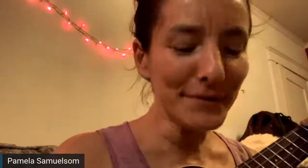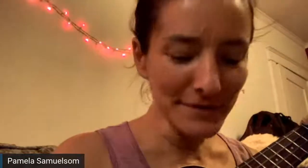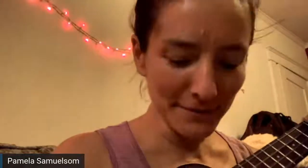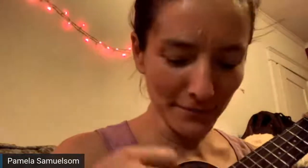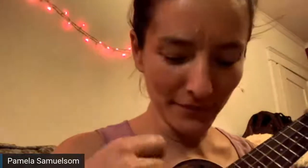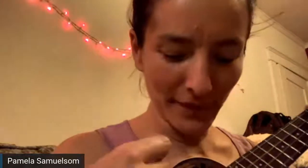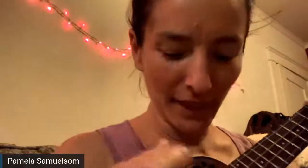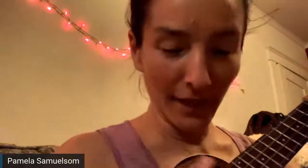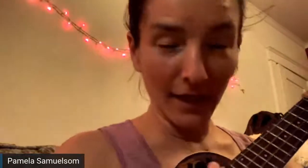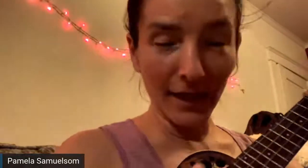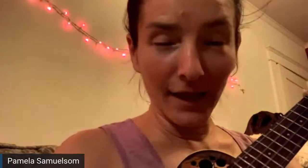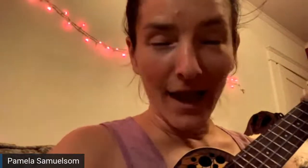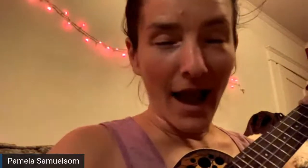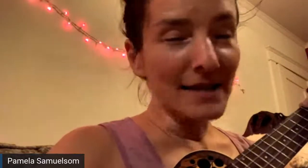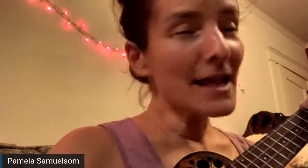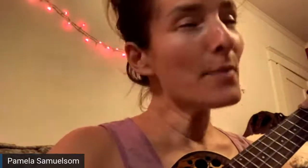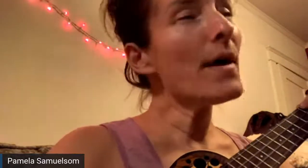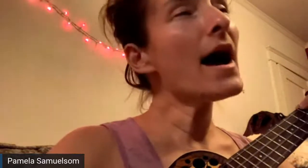aparecidos.